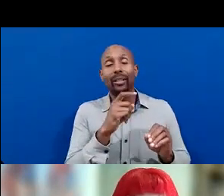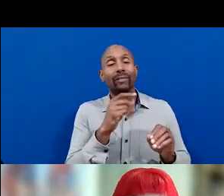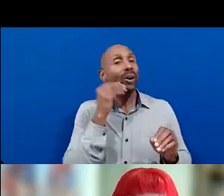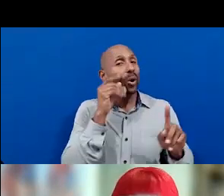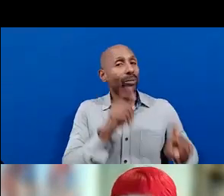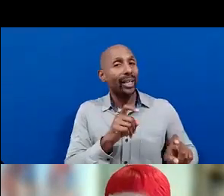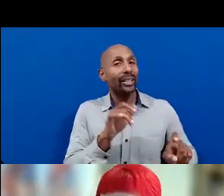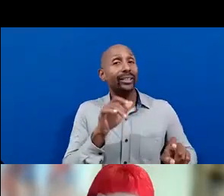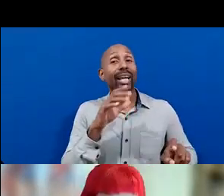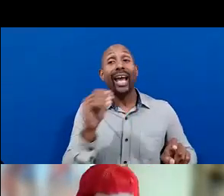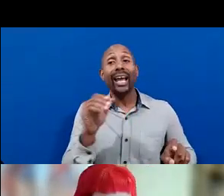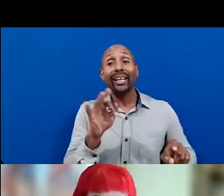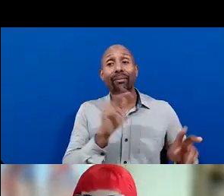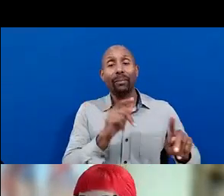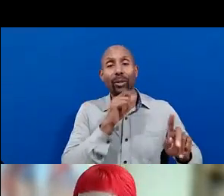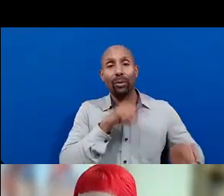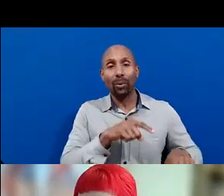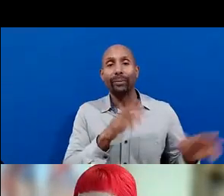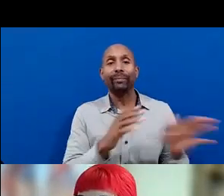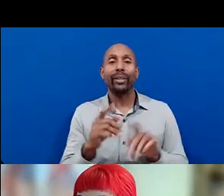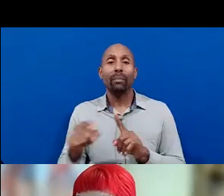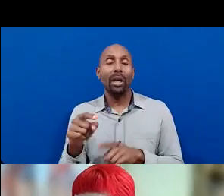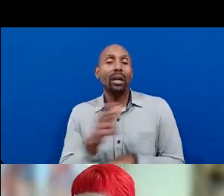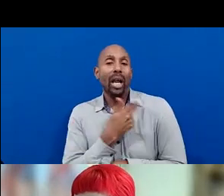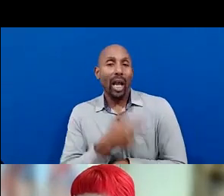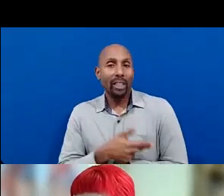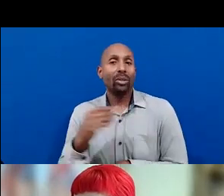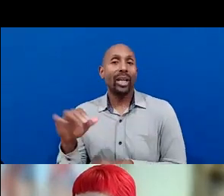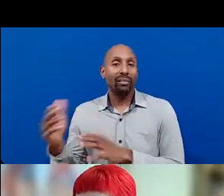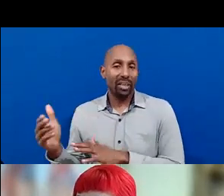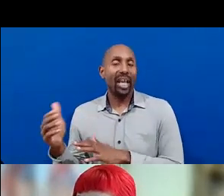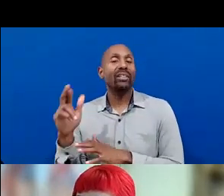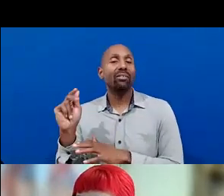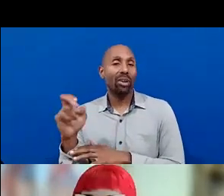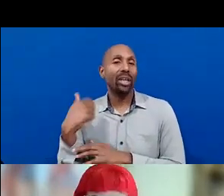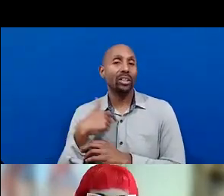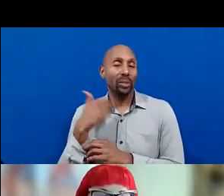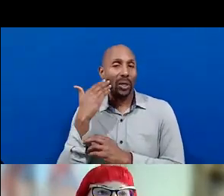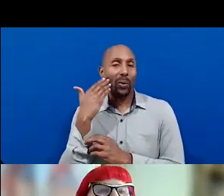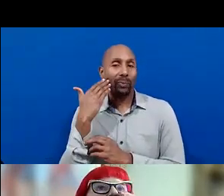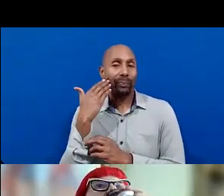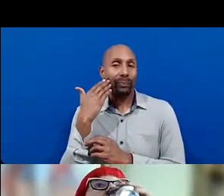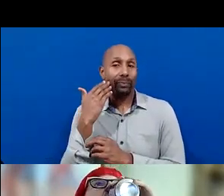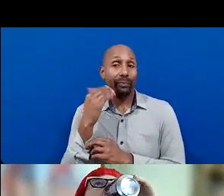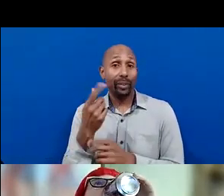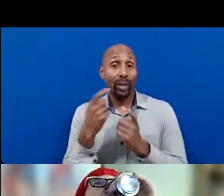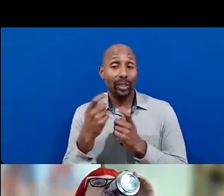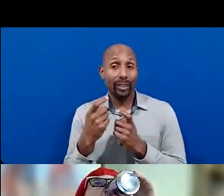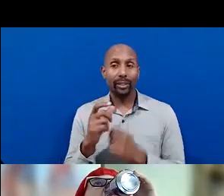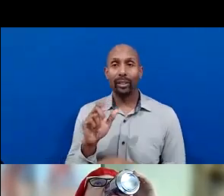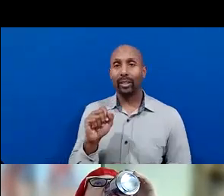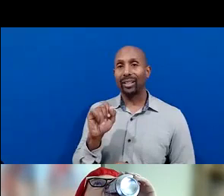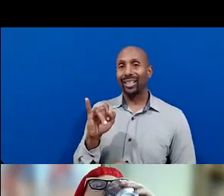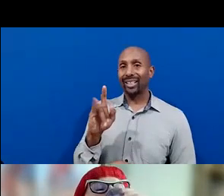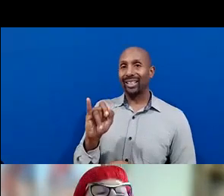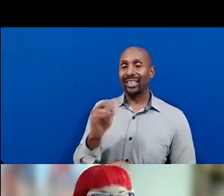Okay. Yeah, Oh. there's actually a question in the chat box. Oh, there is? A direct question to me. Yeah. A couple of weeks ago, we